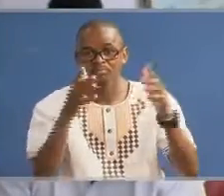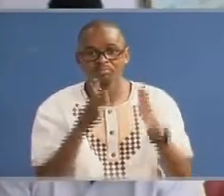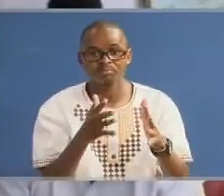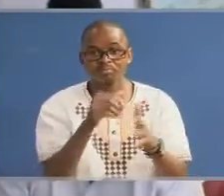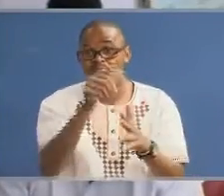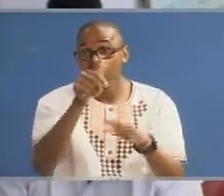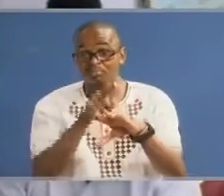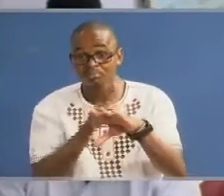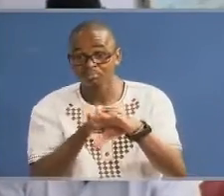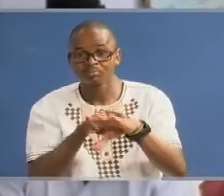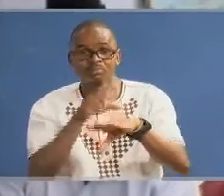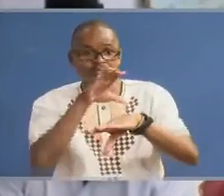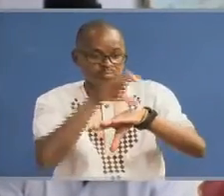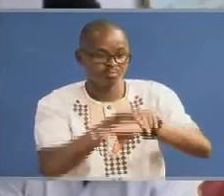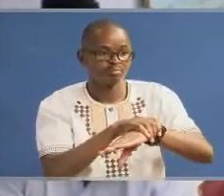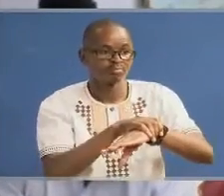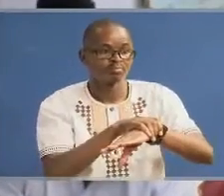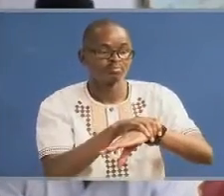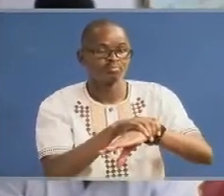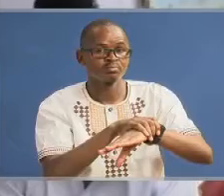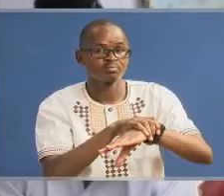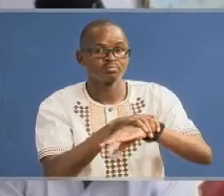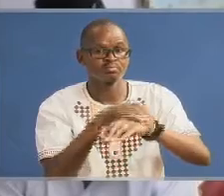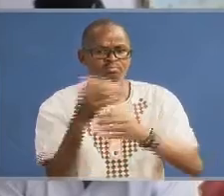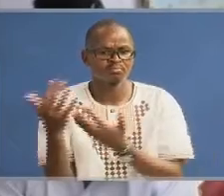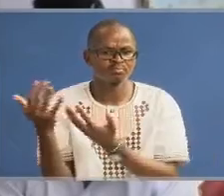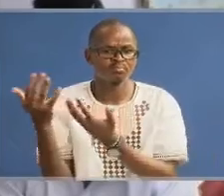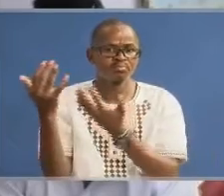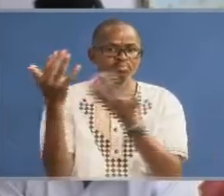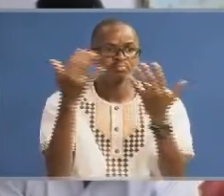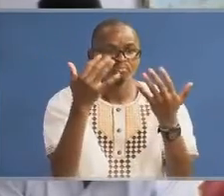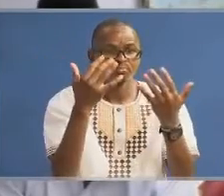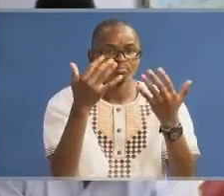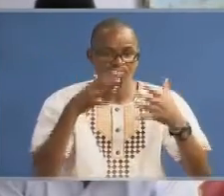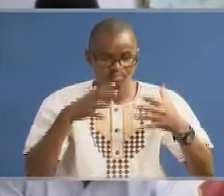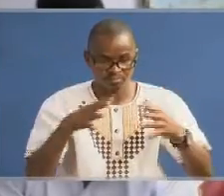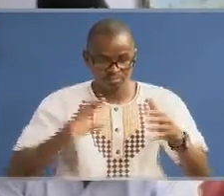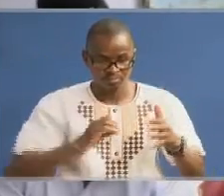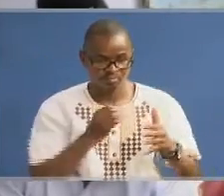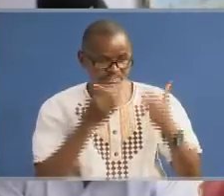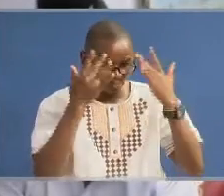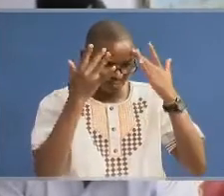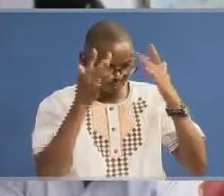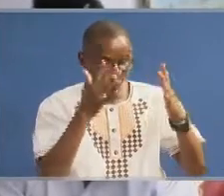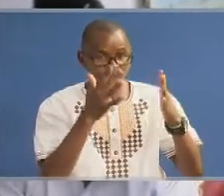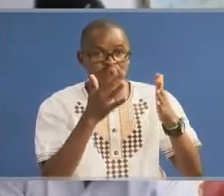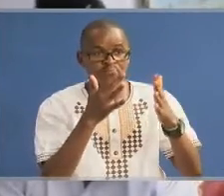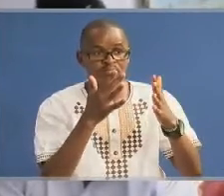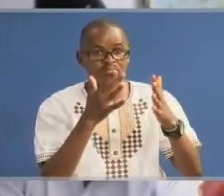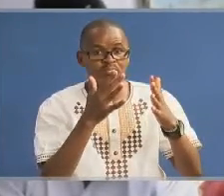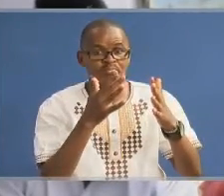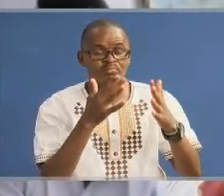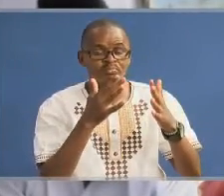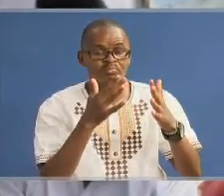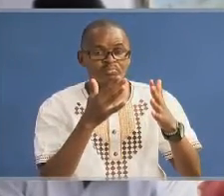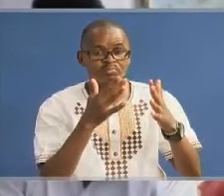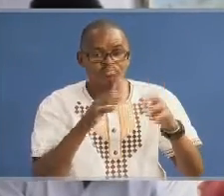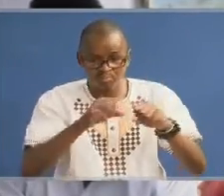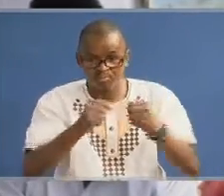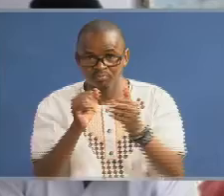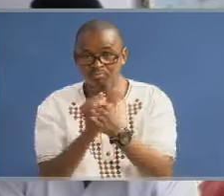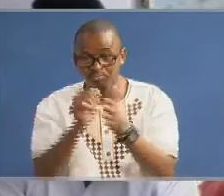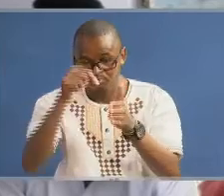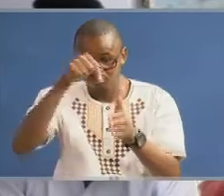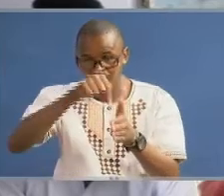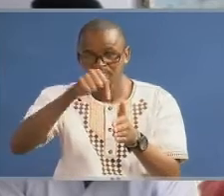Saa zingine tunapatikana tukibeba abiria wetu bila kujua ni wahalifu. Kwa hivyo siku